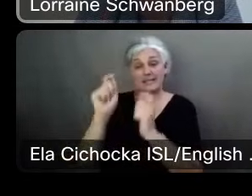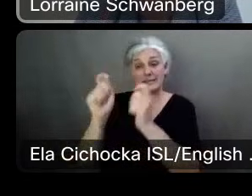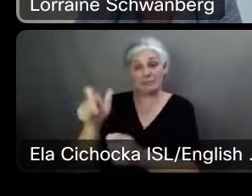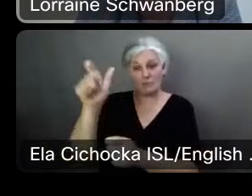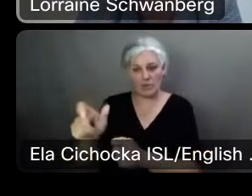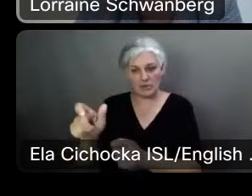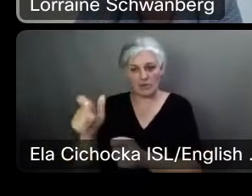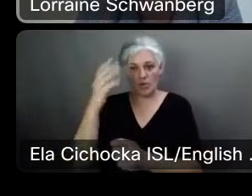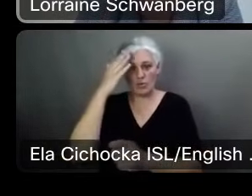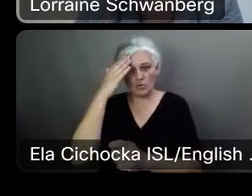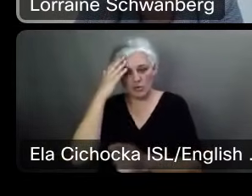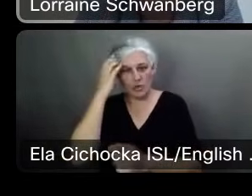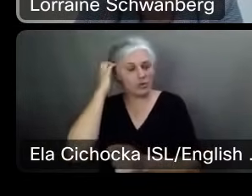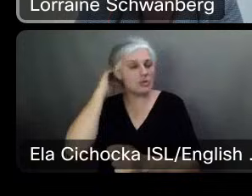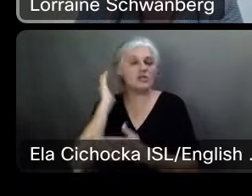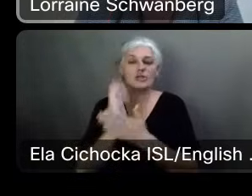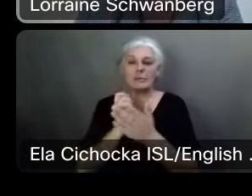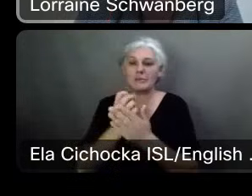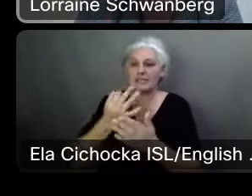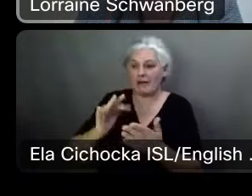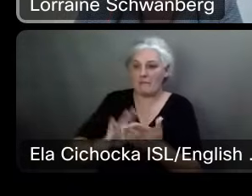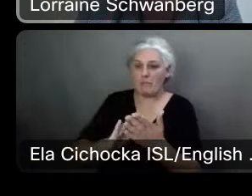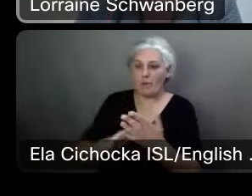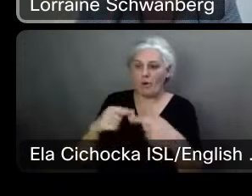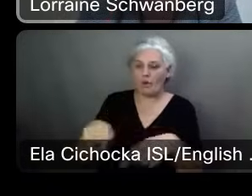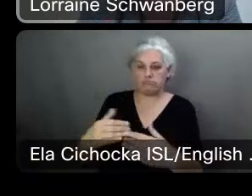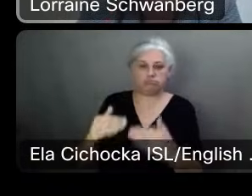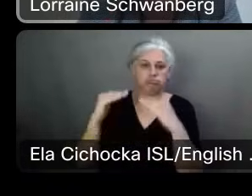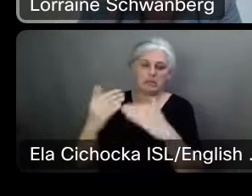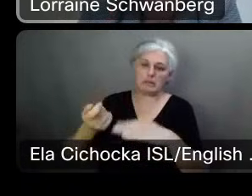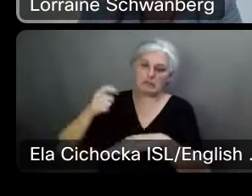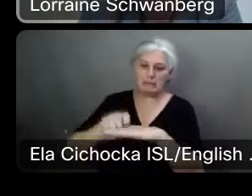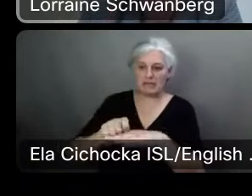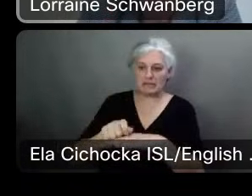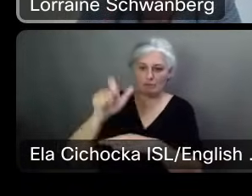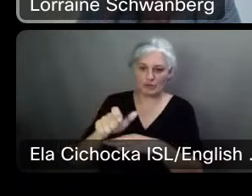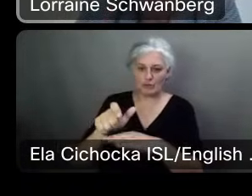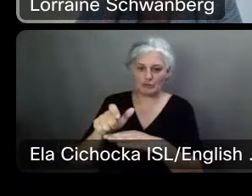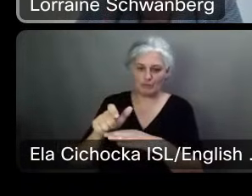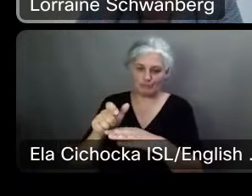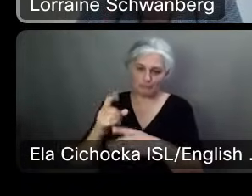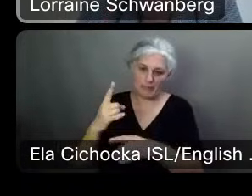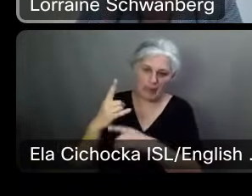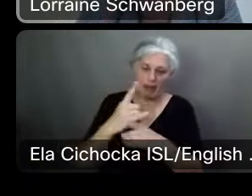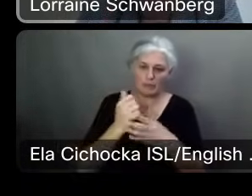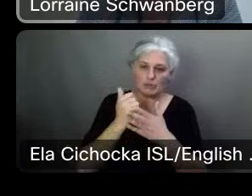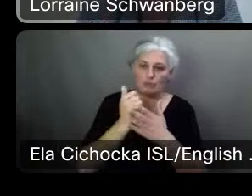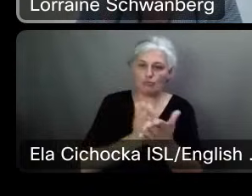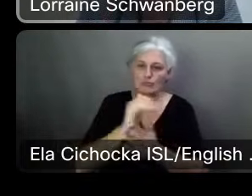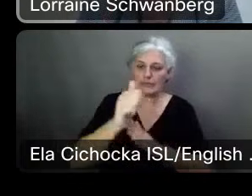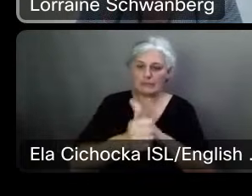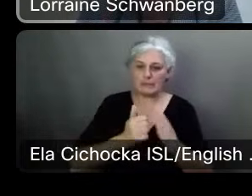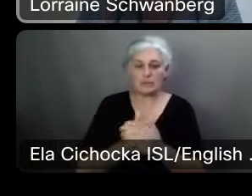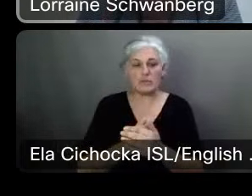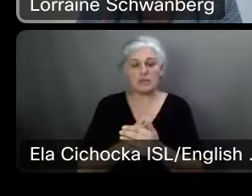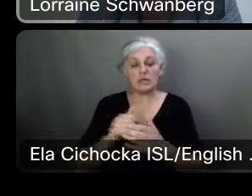invaluable those staff are to help prevent those experiences. Obviously, within the health service, a lot